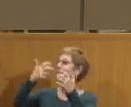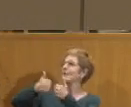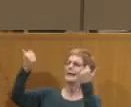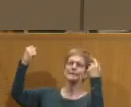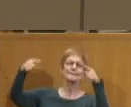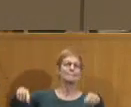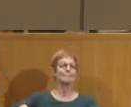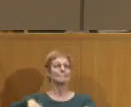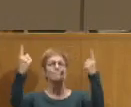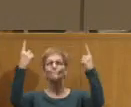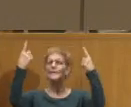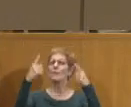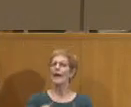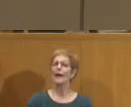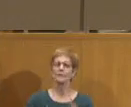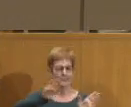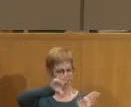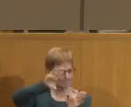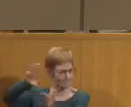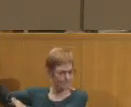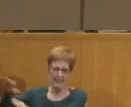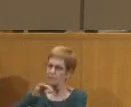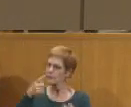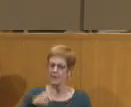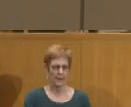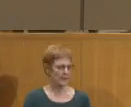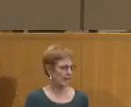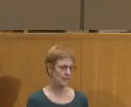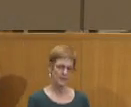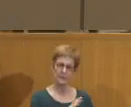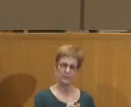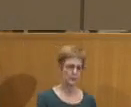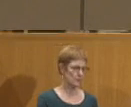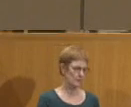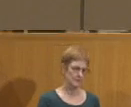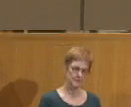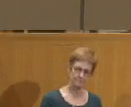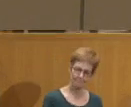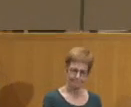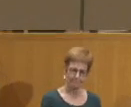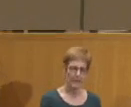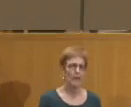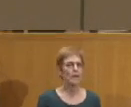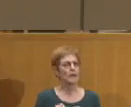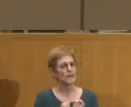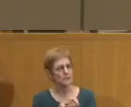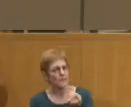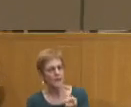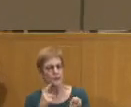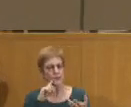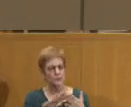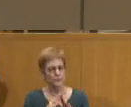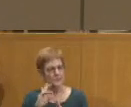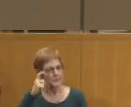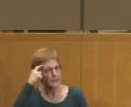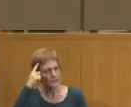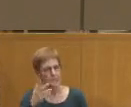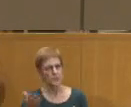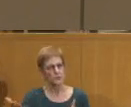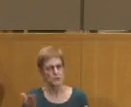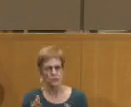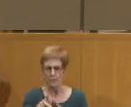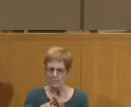want to say thanks to the city manager and his team because they understand financial planning, but they also